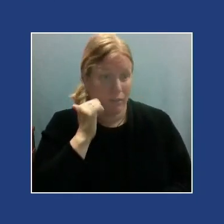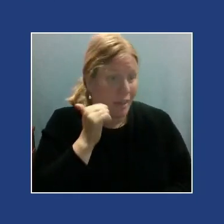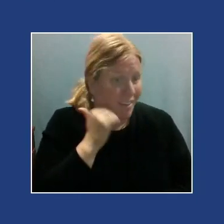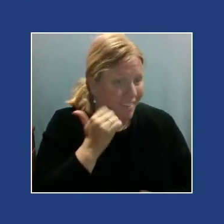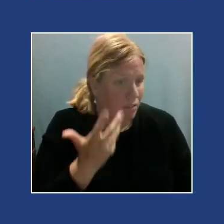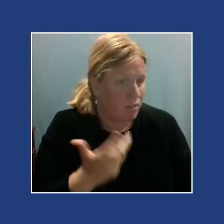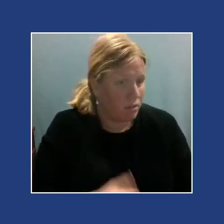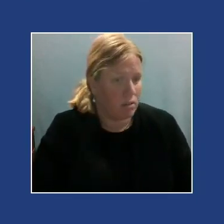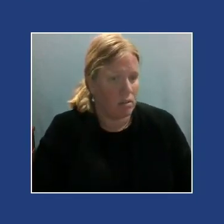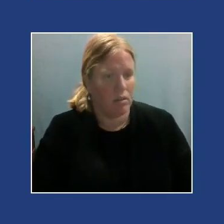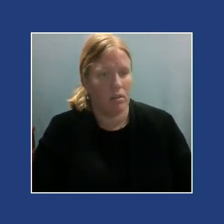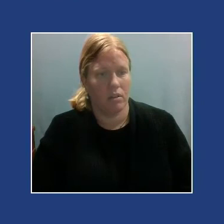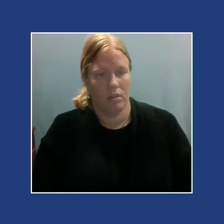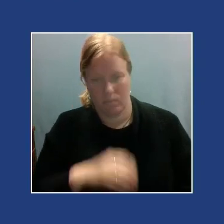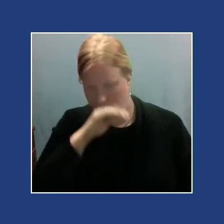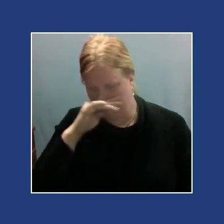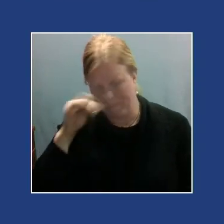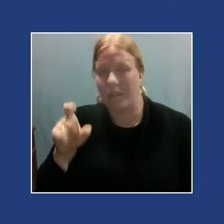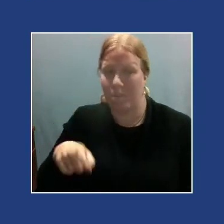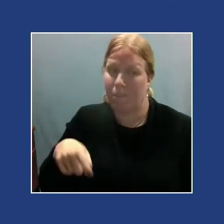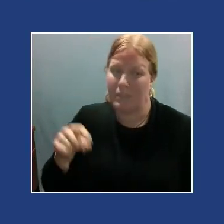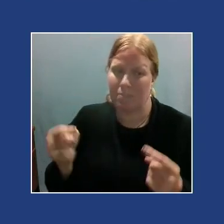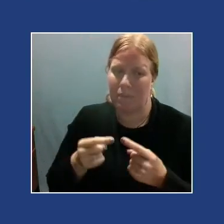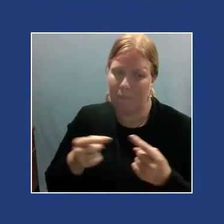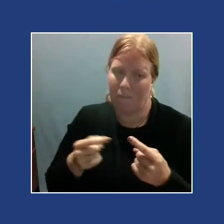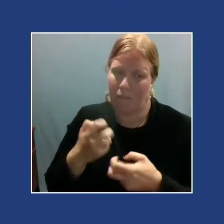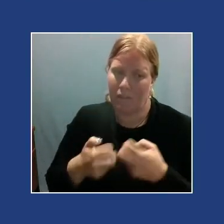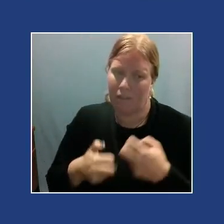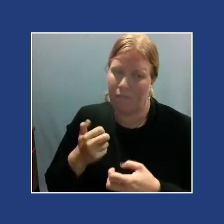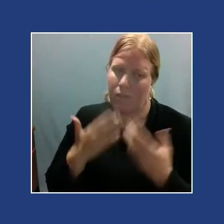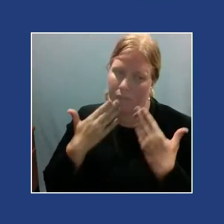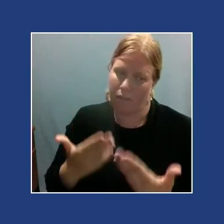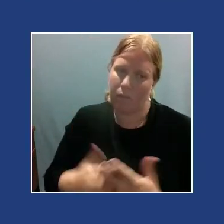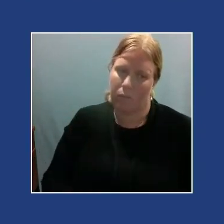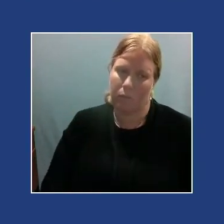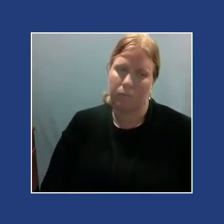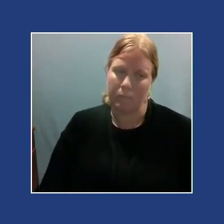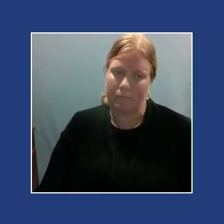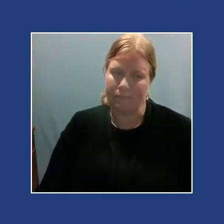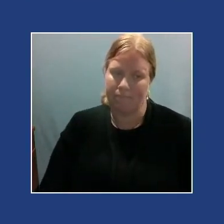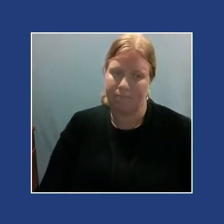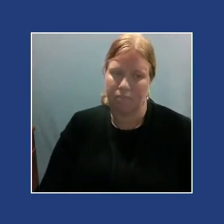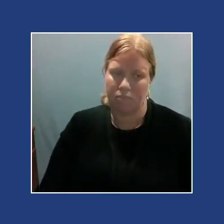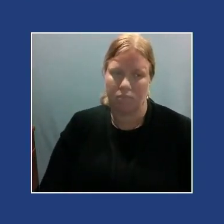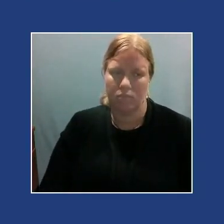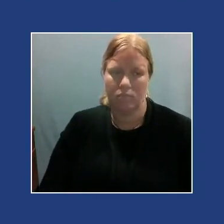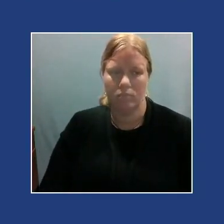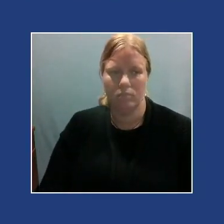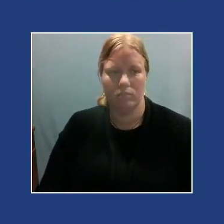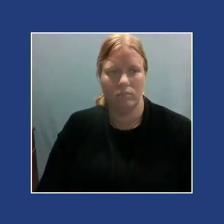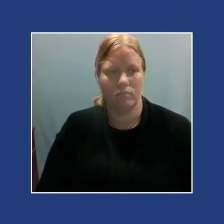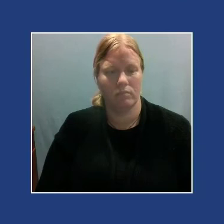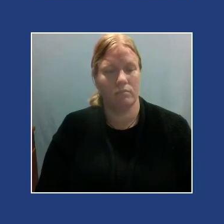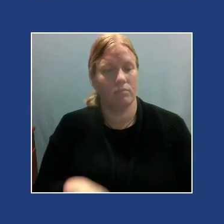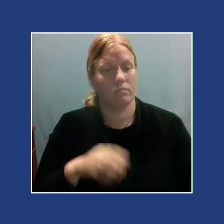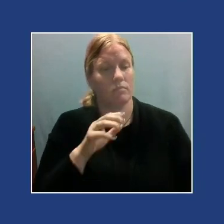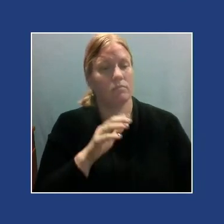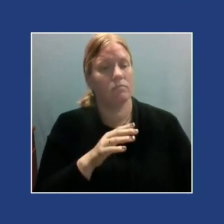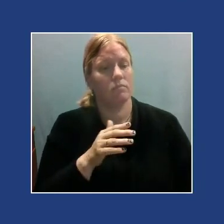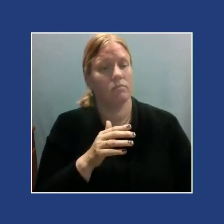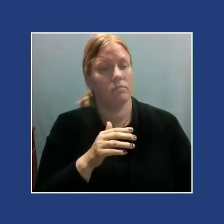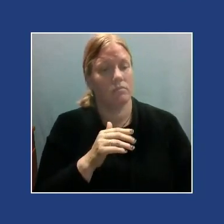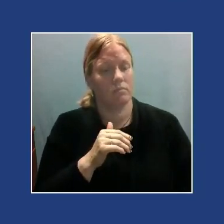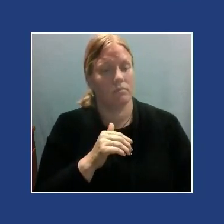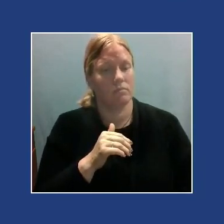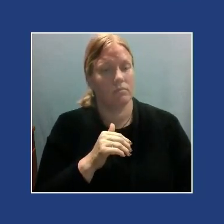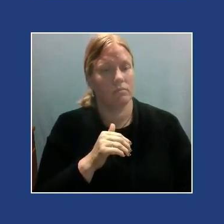Mm-hmm. Must be so painful and so difficult. Thanks for helping with that. Dr. Kuroglian, I